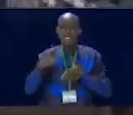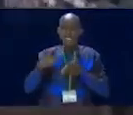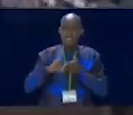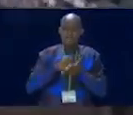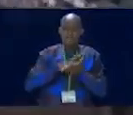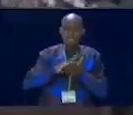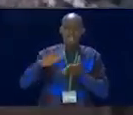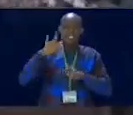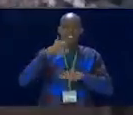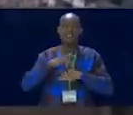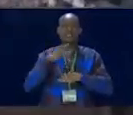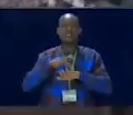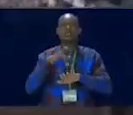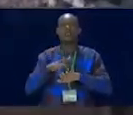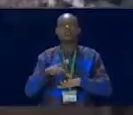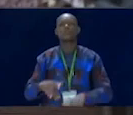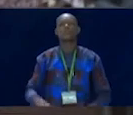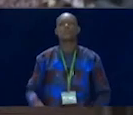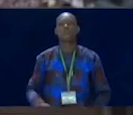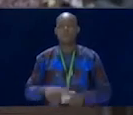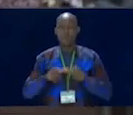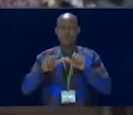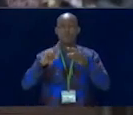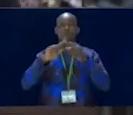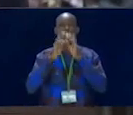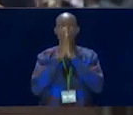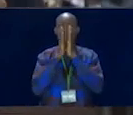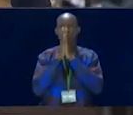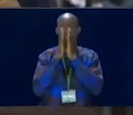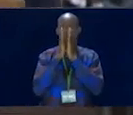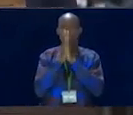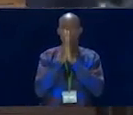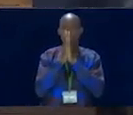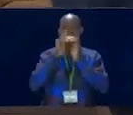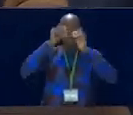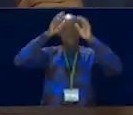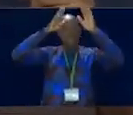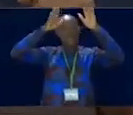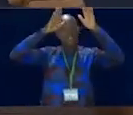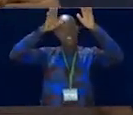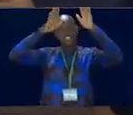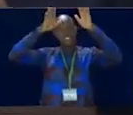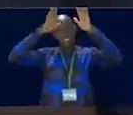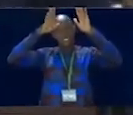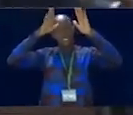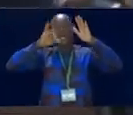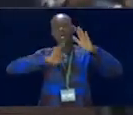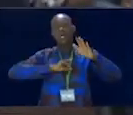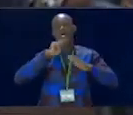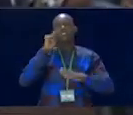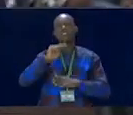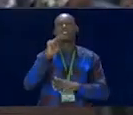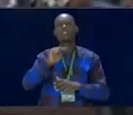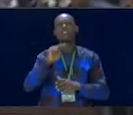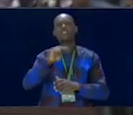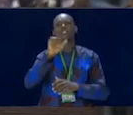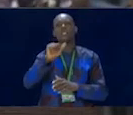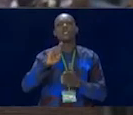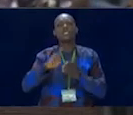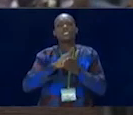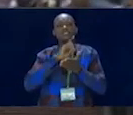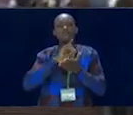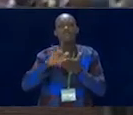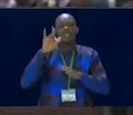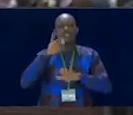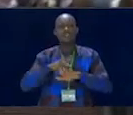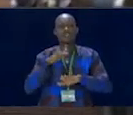touch. Can you begin to pray? Father, I need a divine touch. If you are deaf, begin to